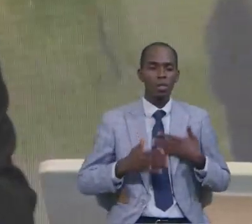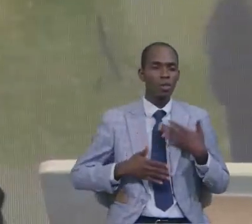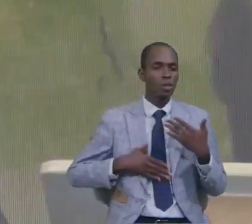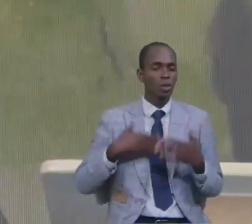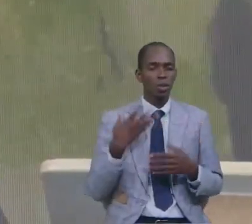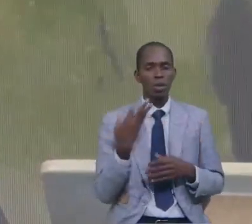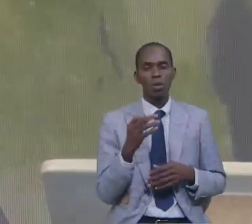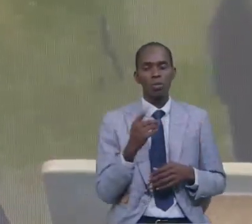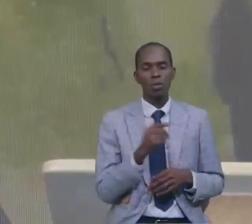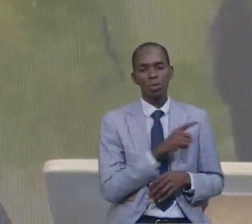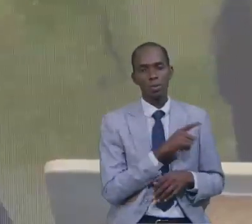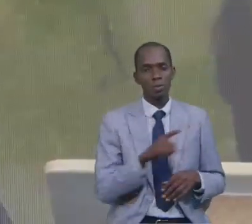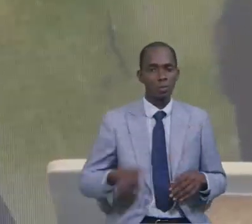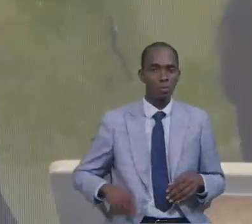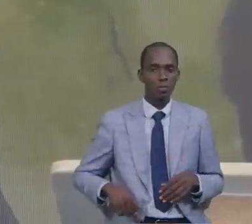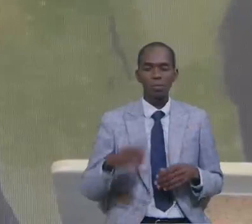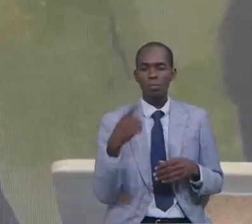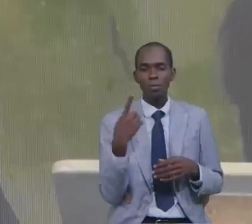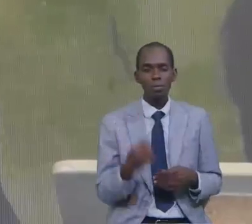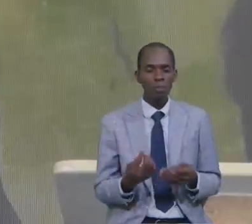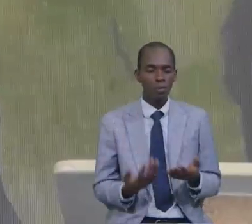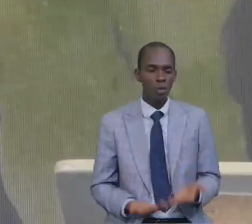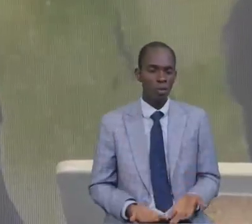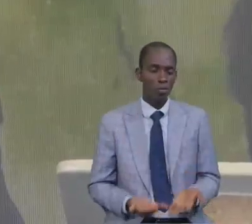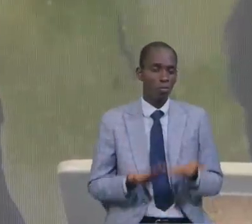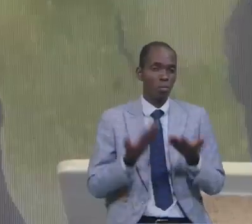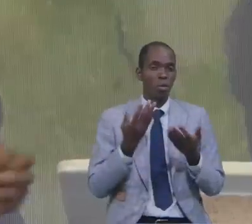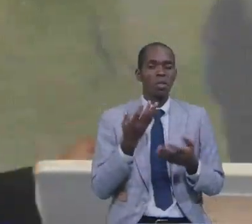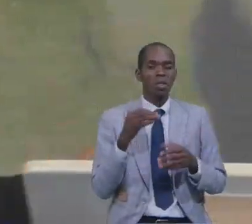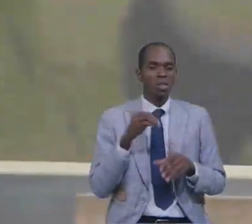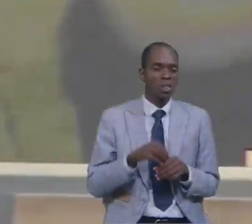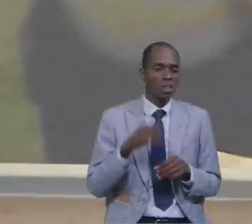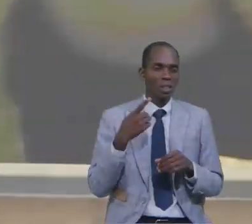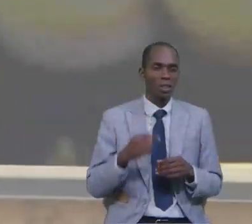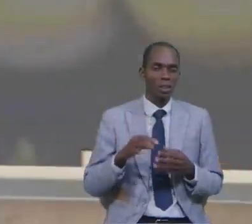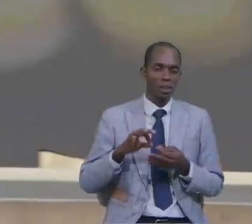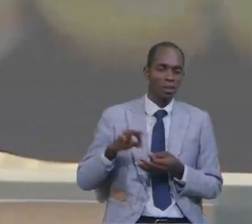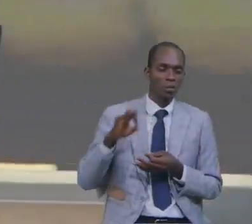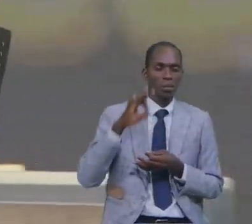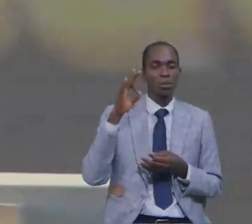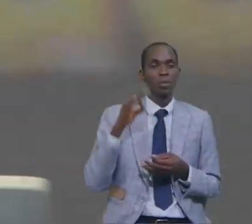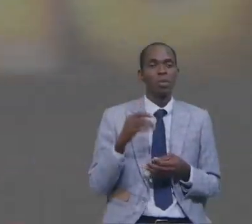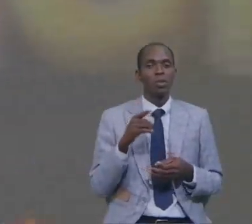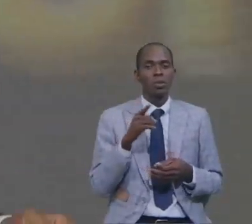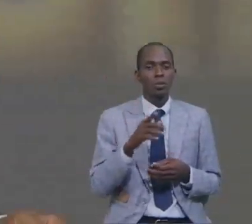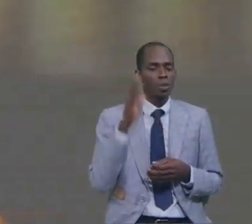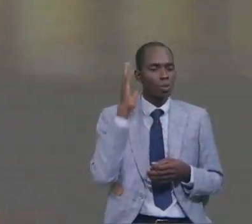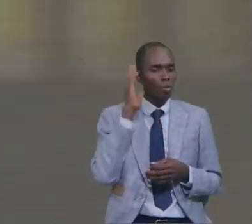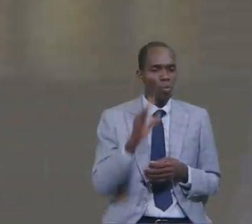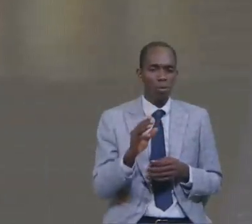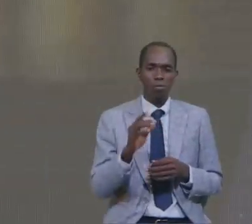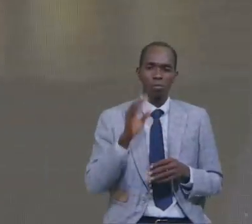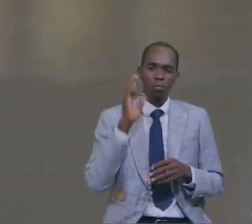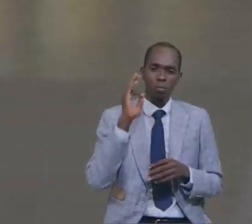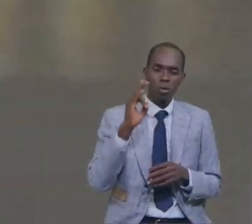minister grace to those who are hearing him. I is